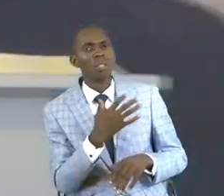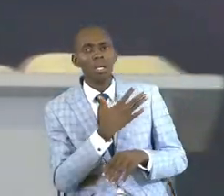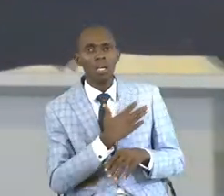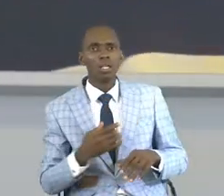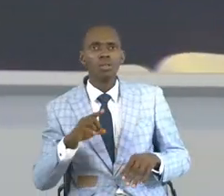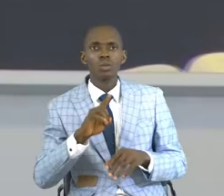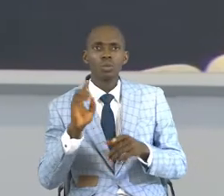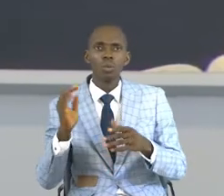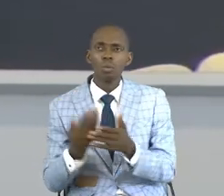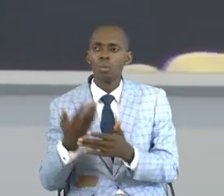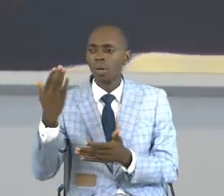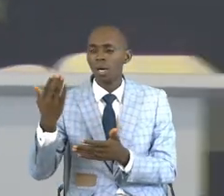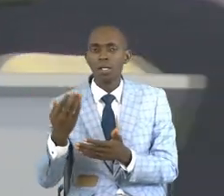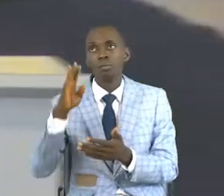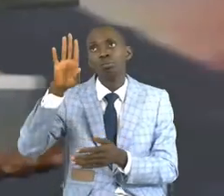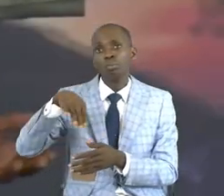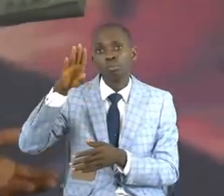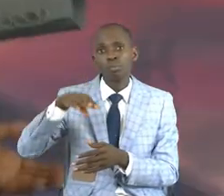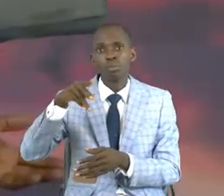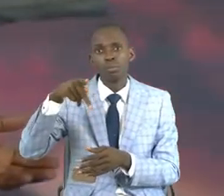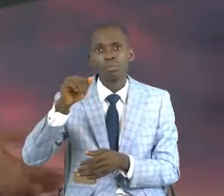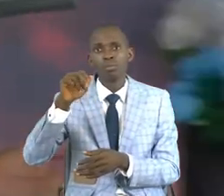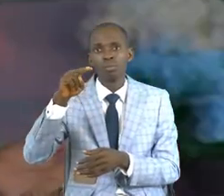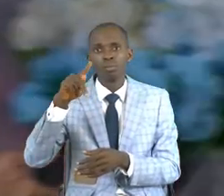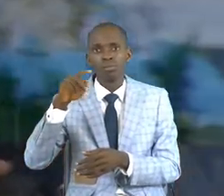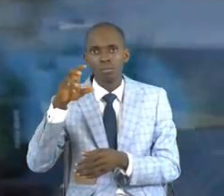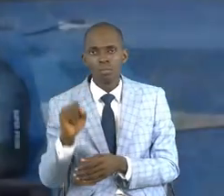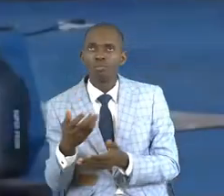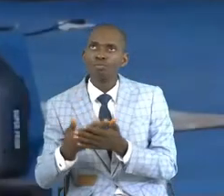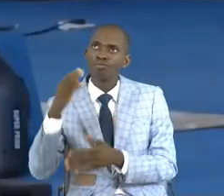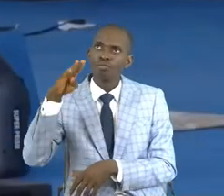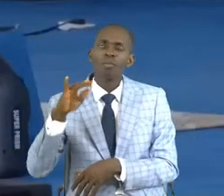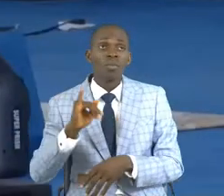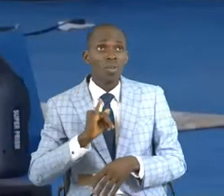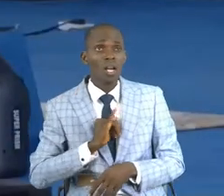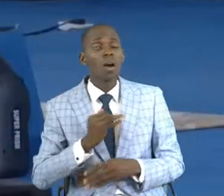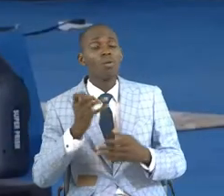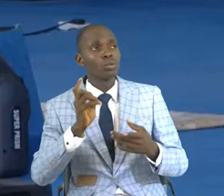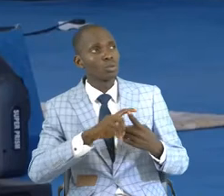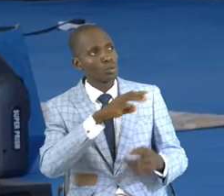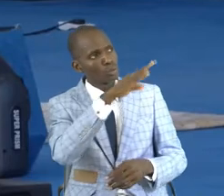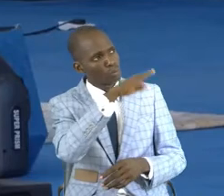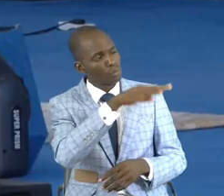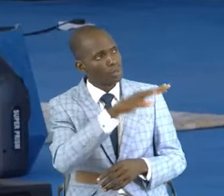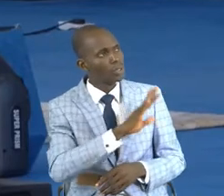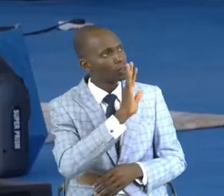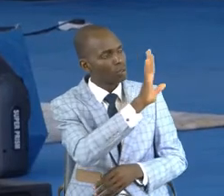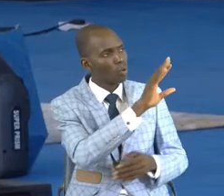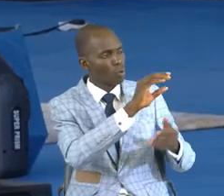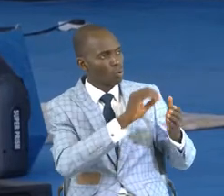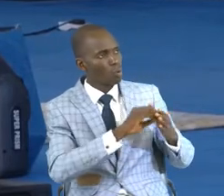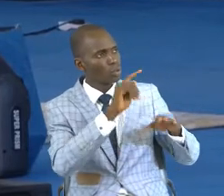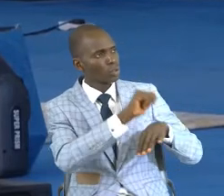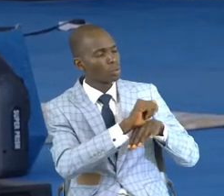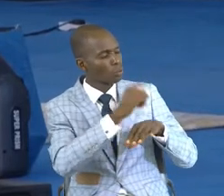costs you money. And then you say you want to, you know, paint their temple for them without